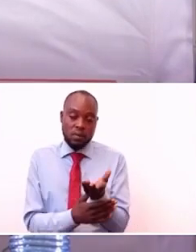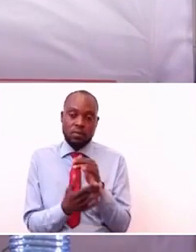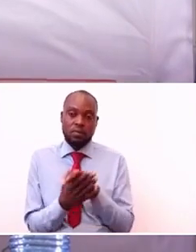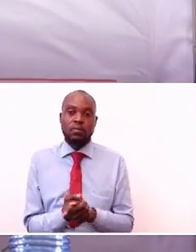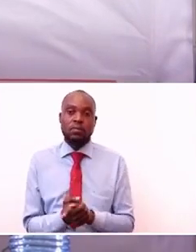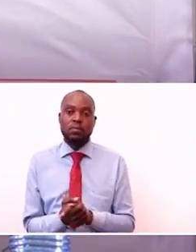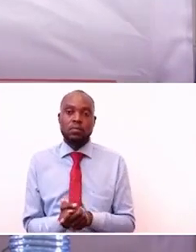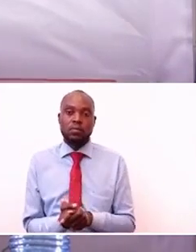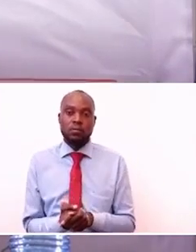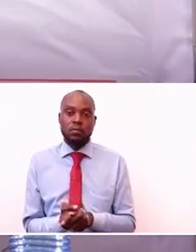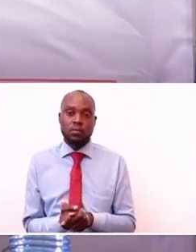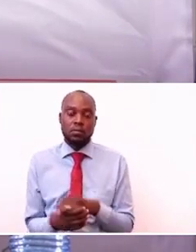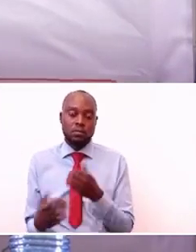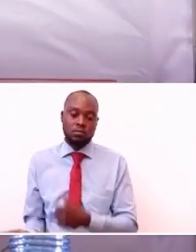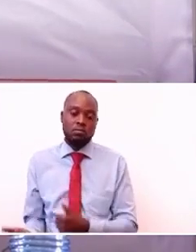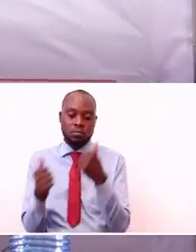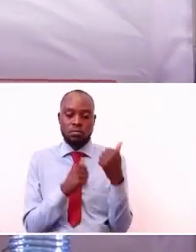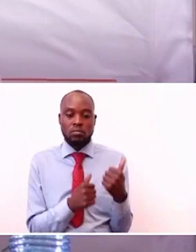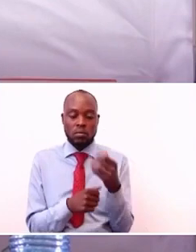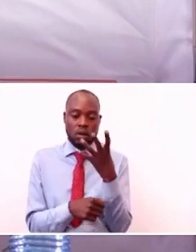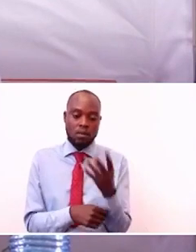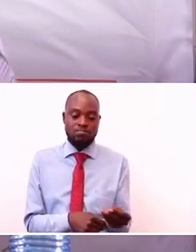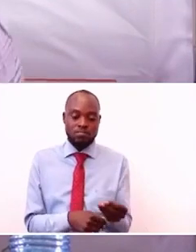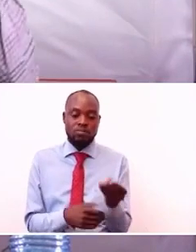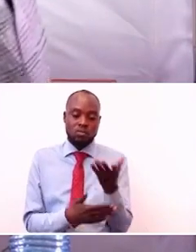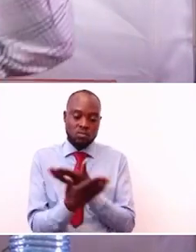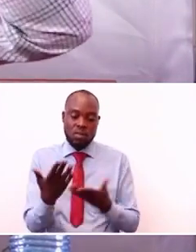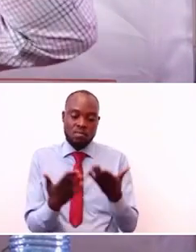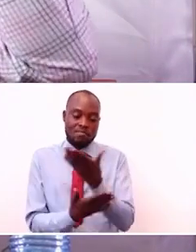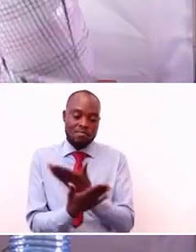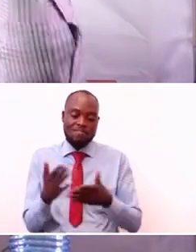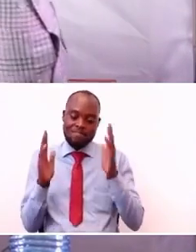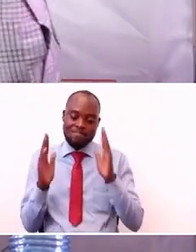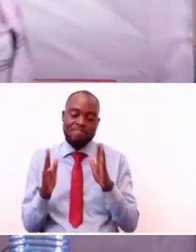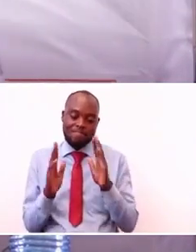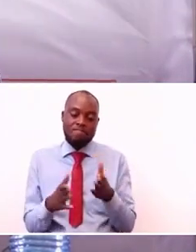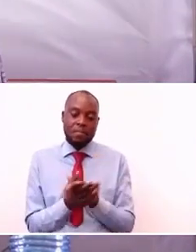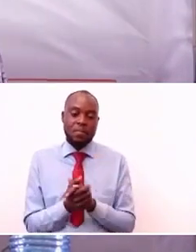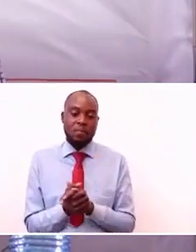We are back to having serious discussions of the Berlin